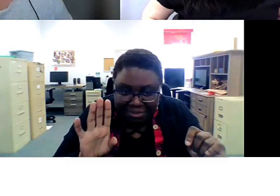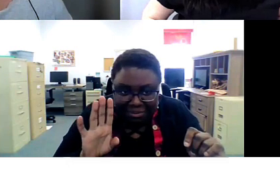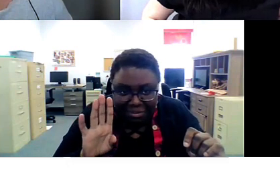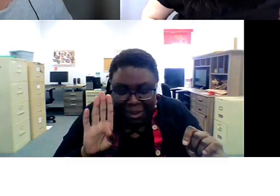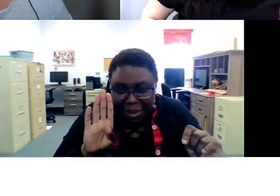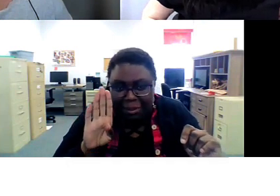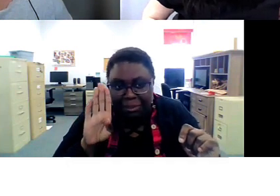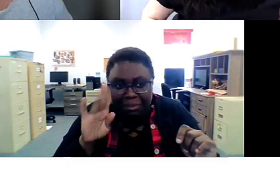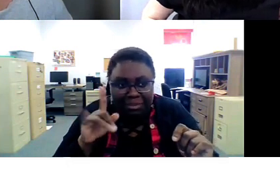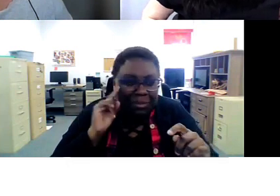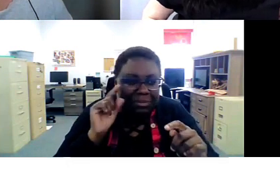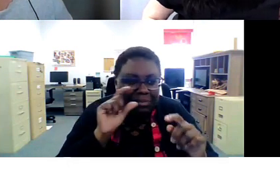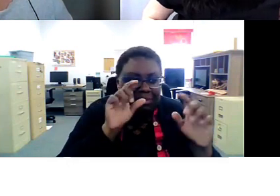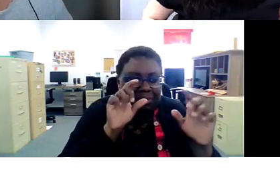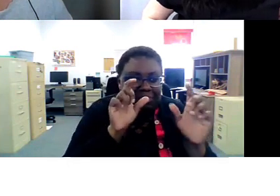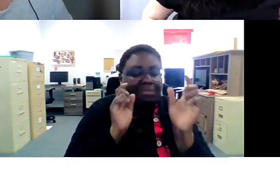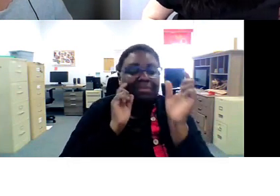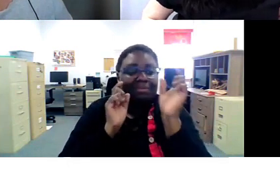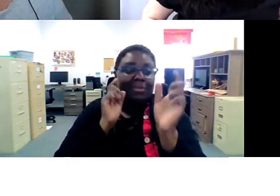hi.